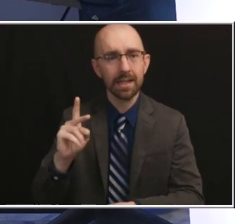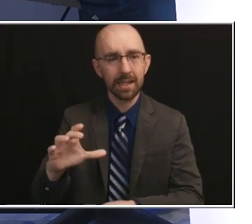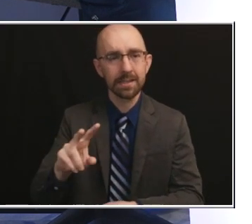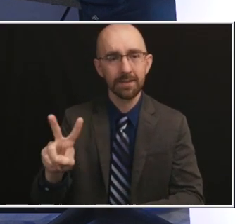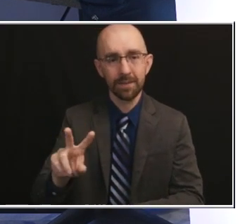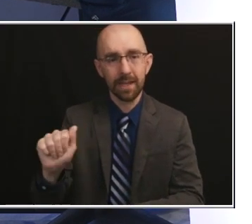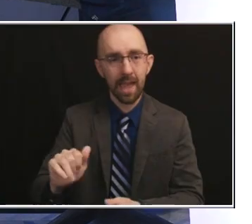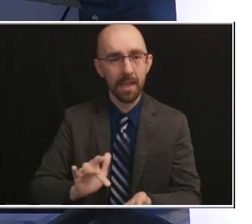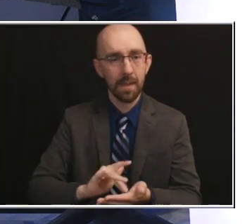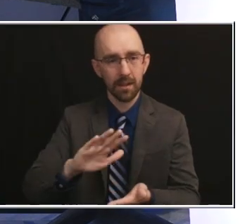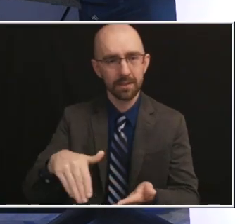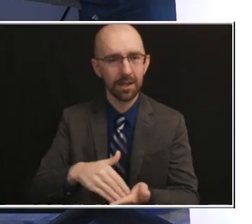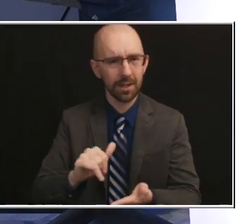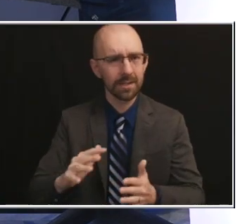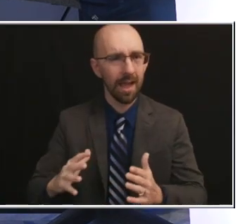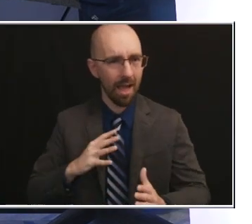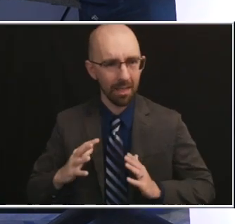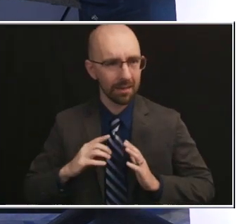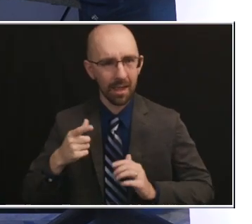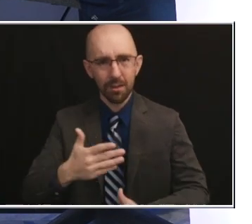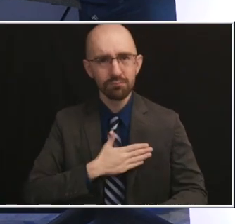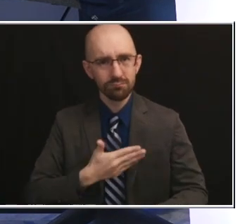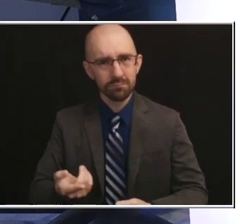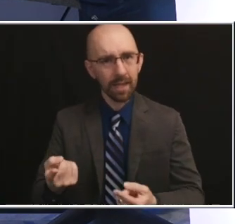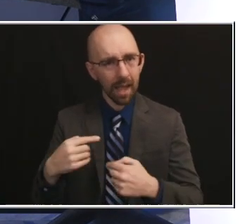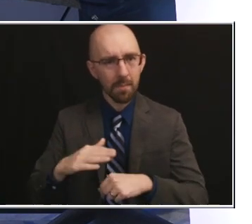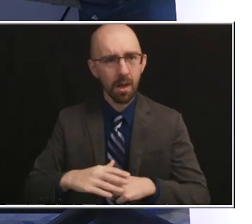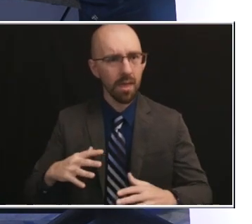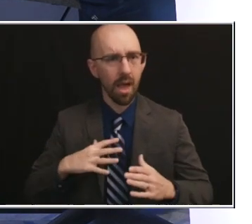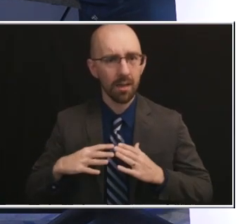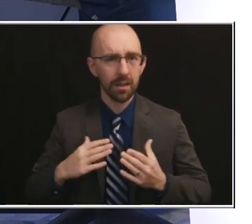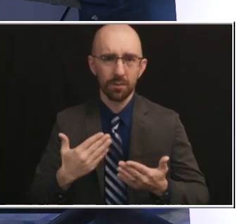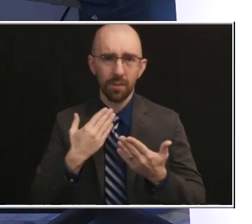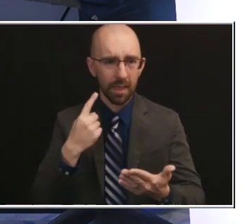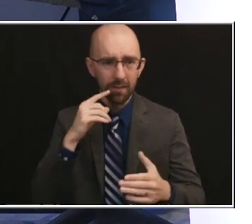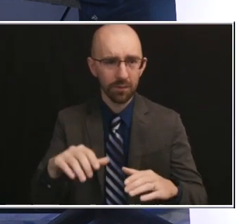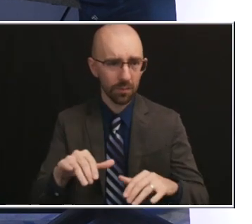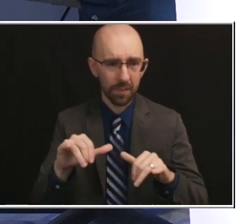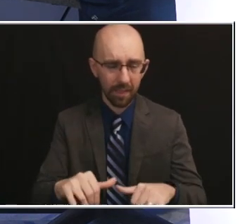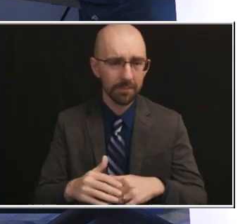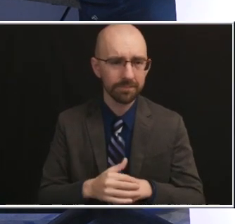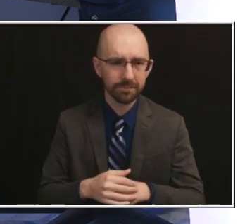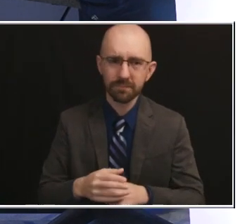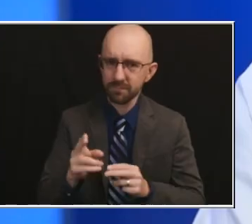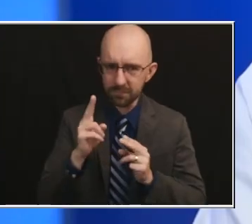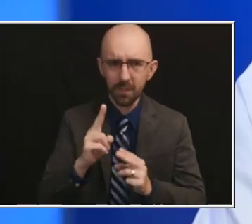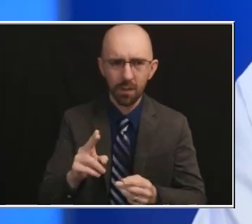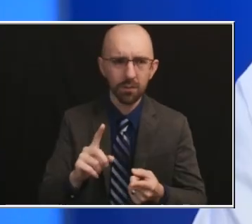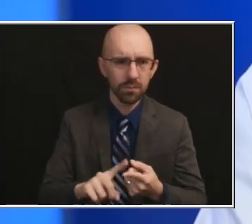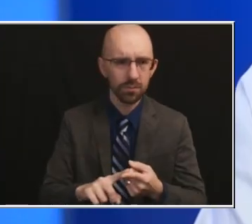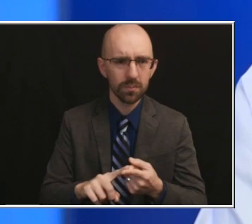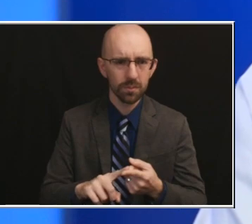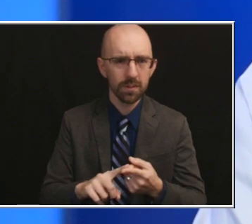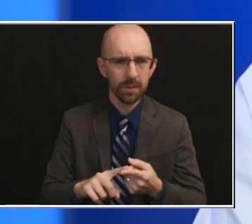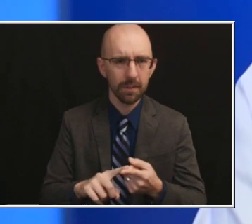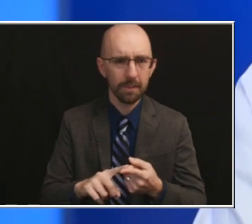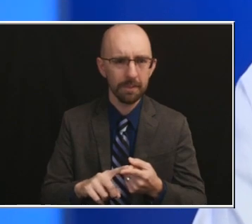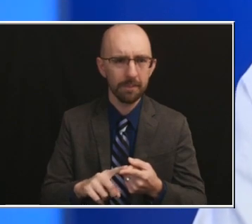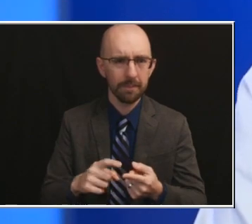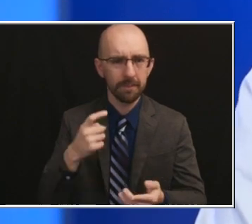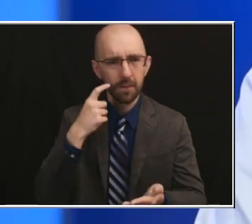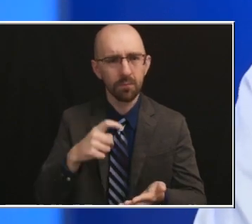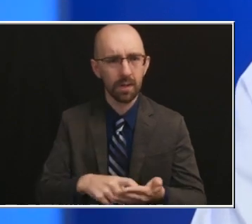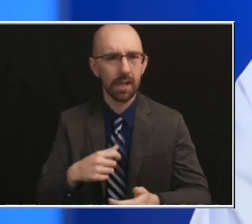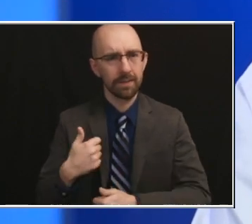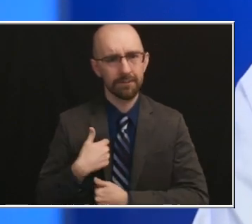it's a holiday, and you came in on the holiday, so thank you for doing that. It's an honor to recognize the veterans on the Veterans